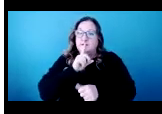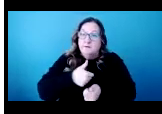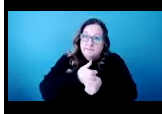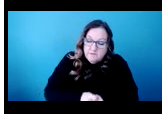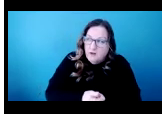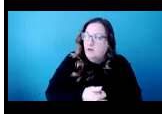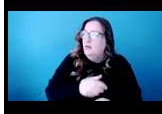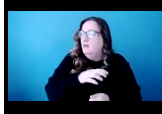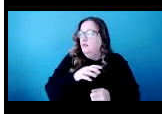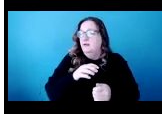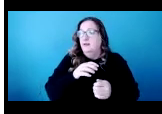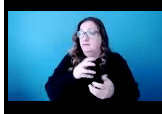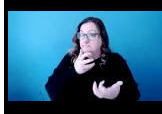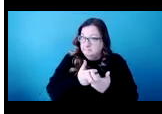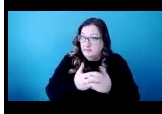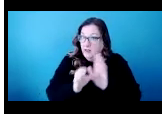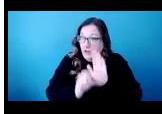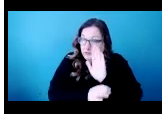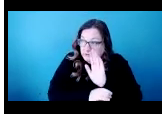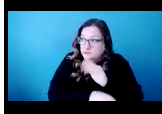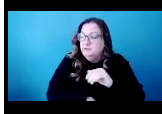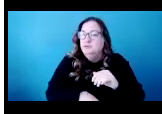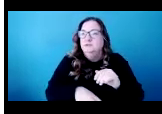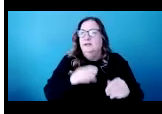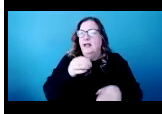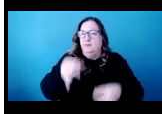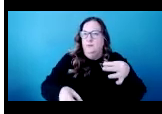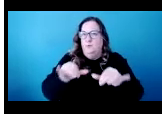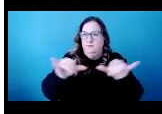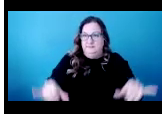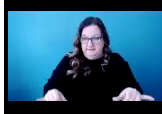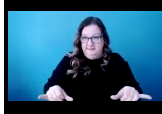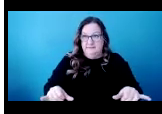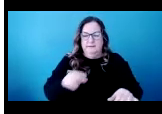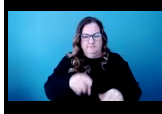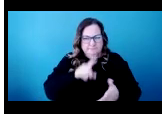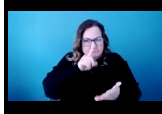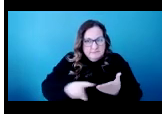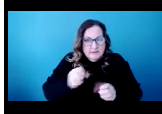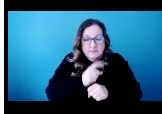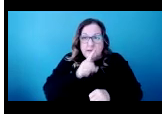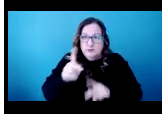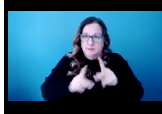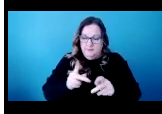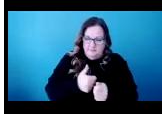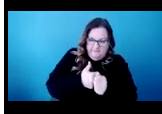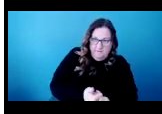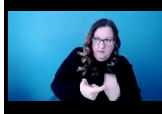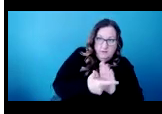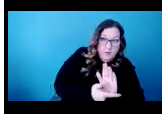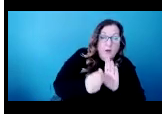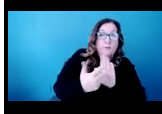interprets laws as it applies to people going to court. They see if what people are doing follows the laws or breaks the